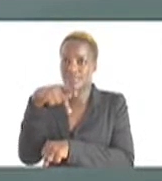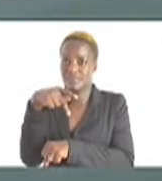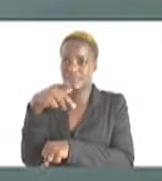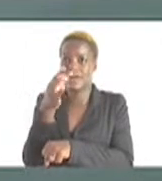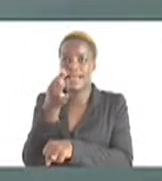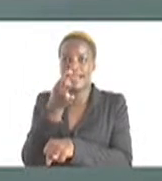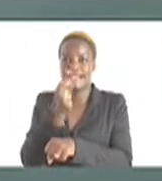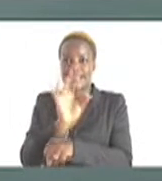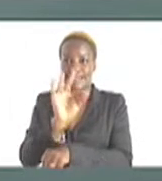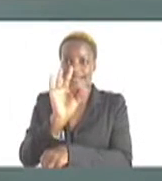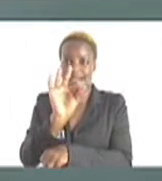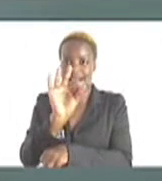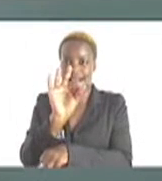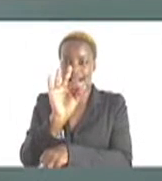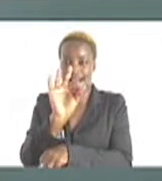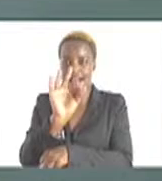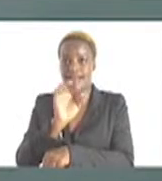Landre,